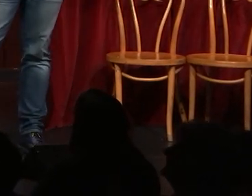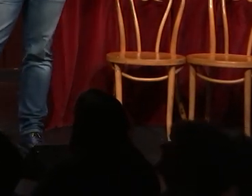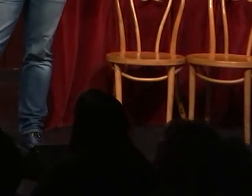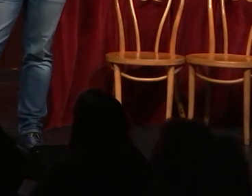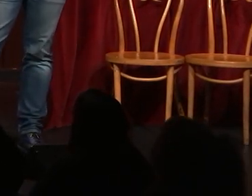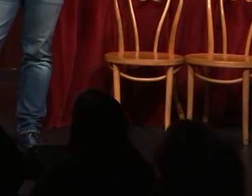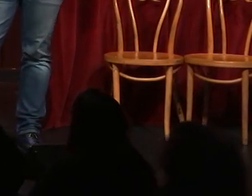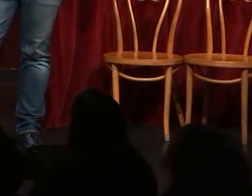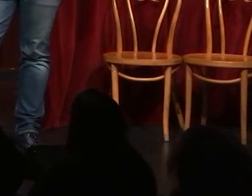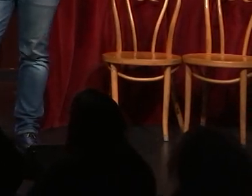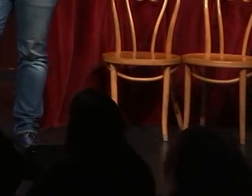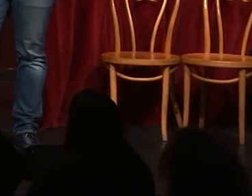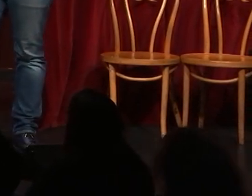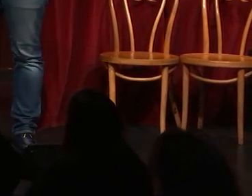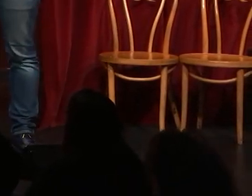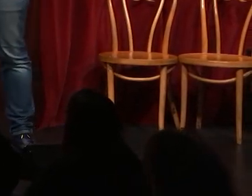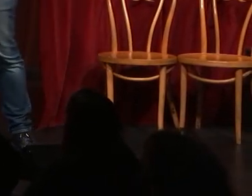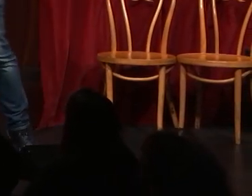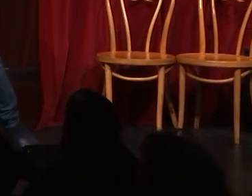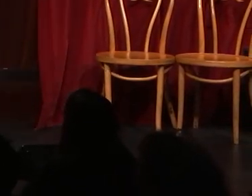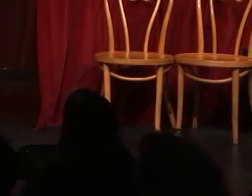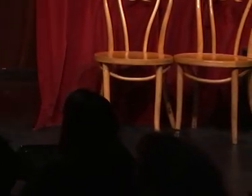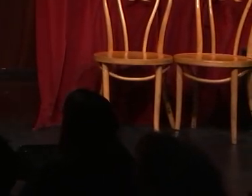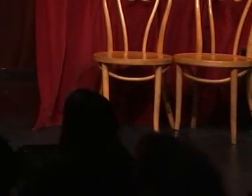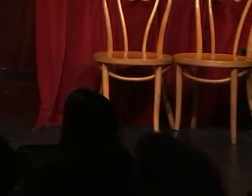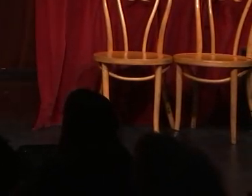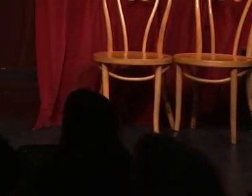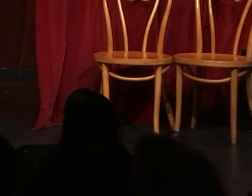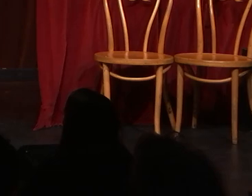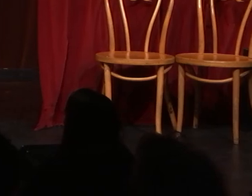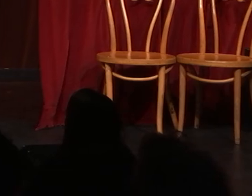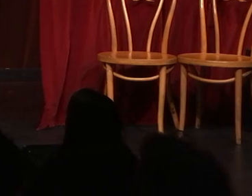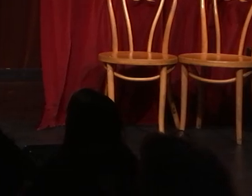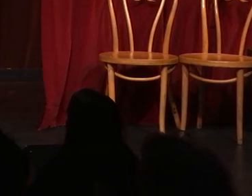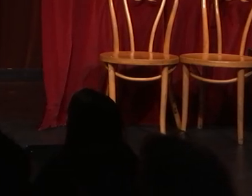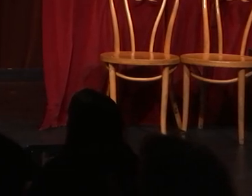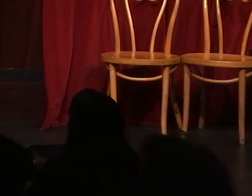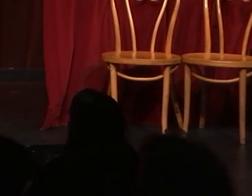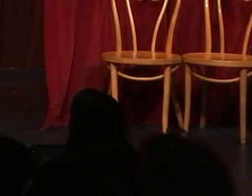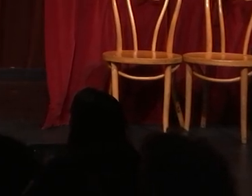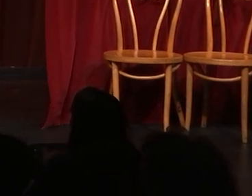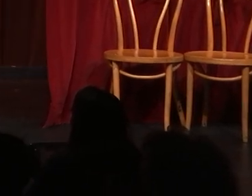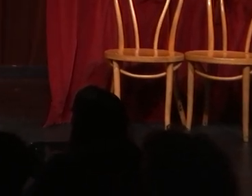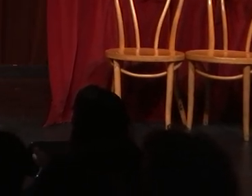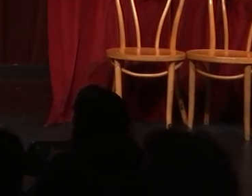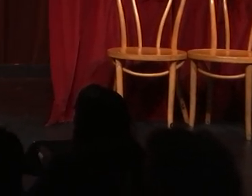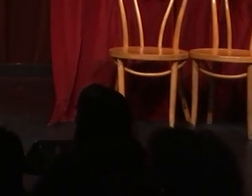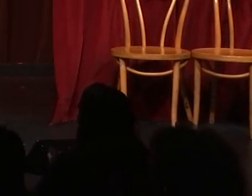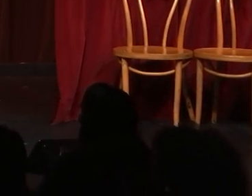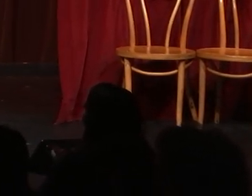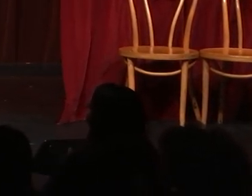booth. Hey, and I will be your host for the evening. I am Jay Floyd. Ladies and gentlemen, give it up for me!